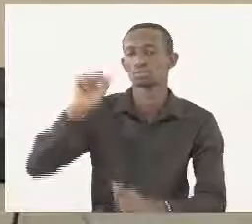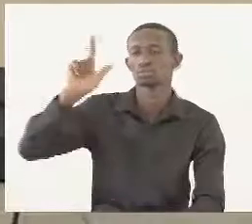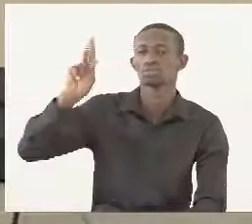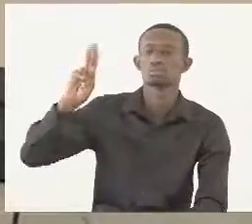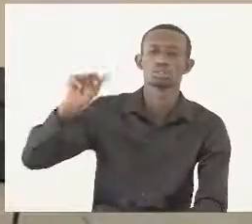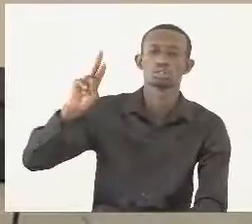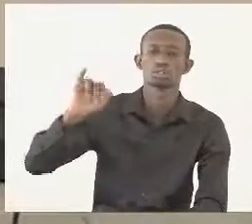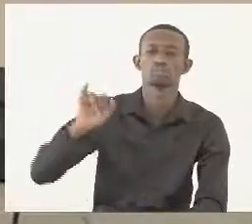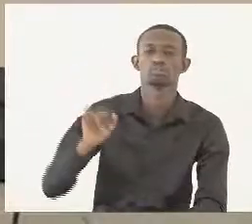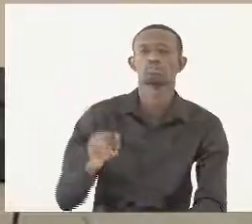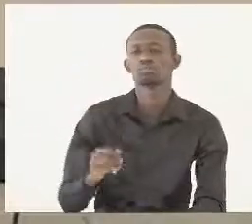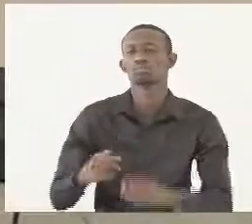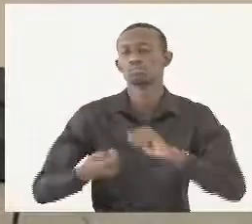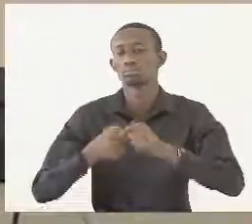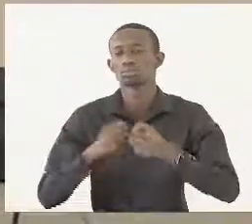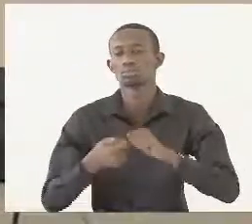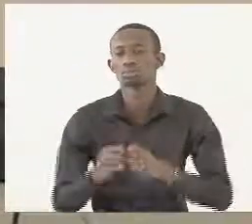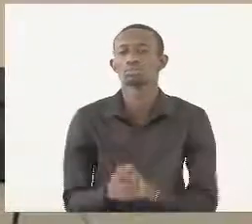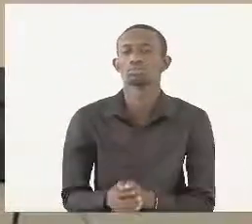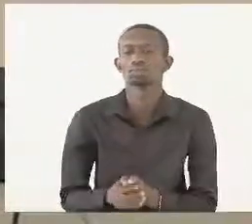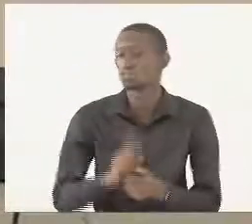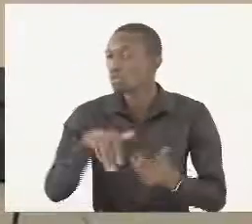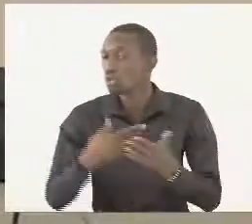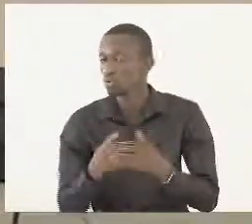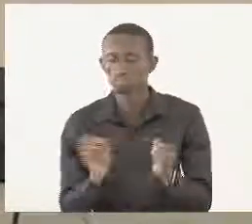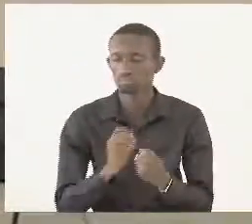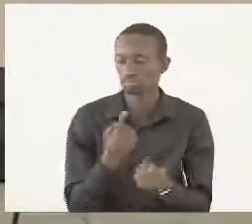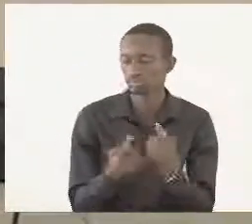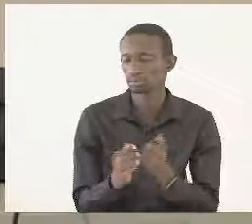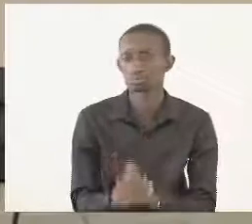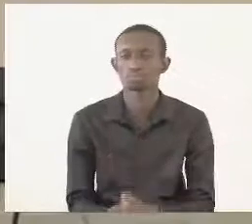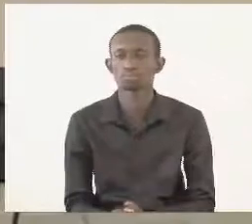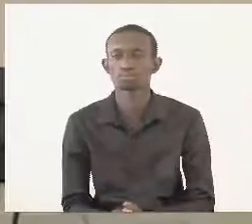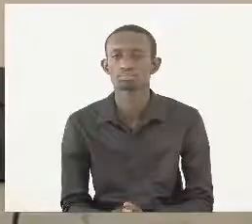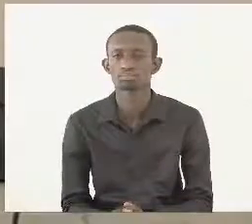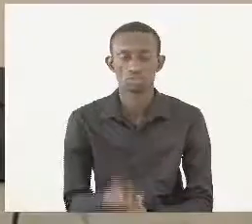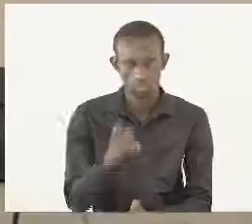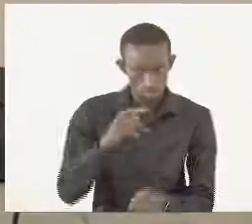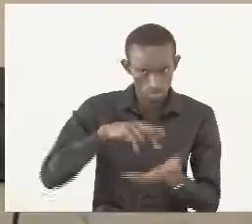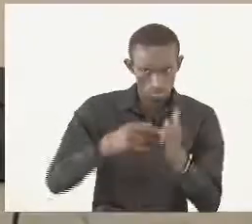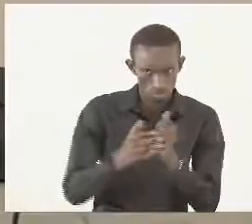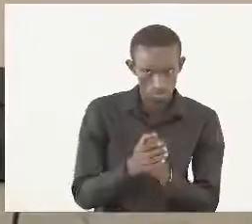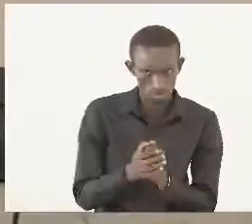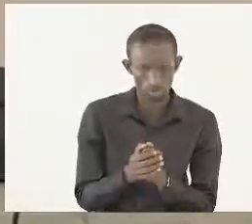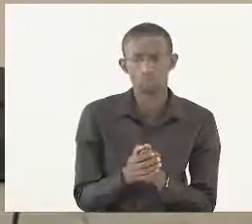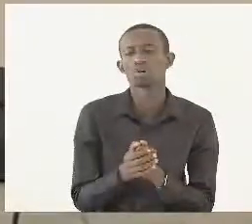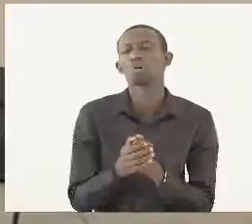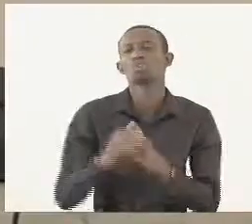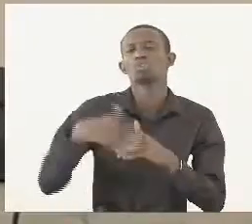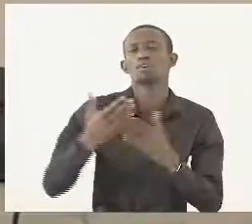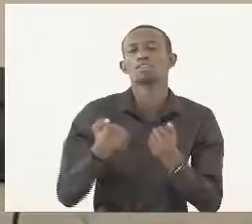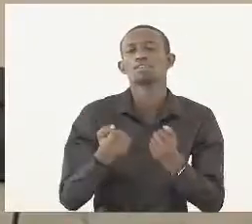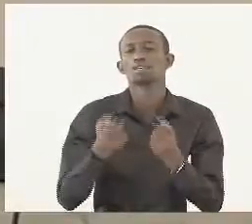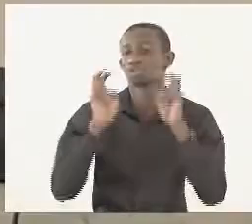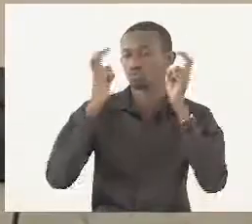of these alkali metals, but not all of them. To mean that we will have another lesson on